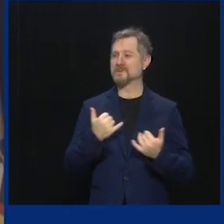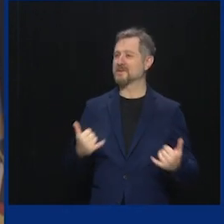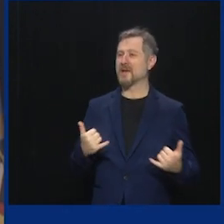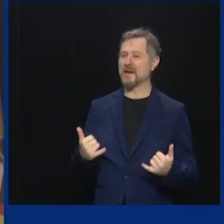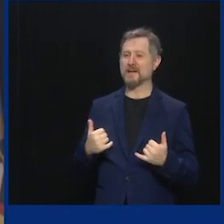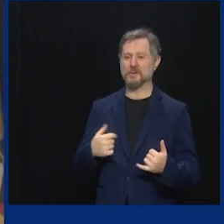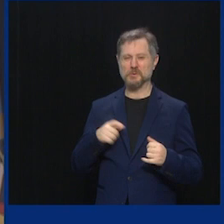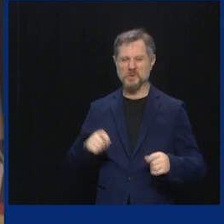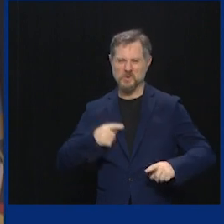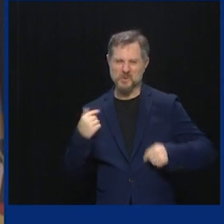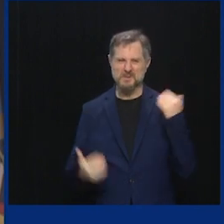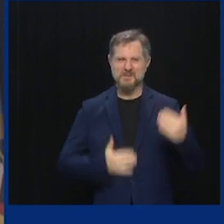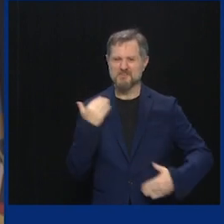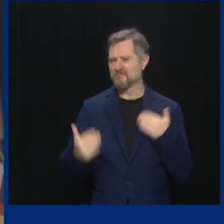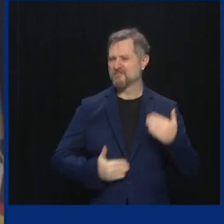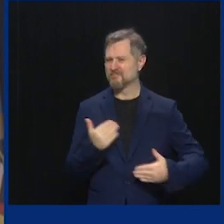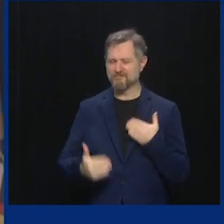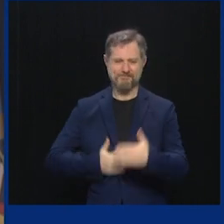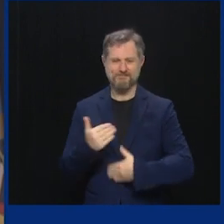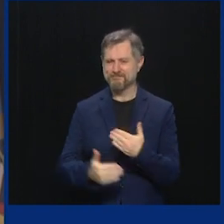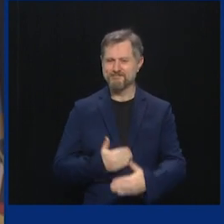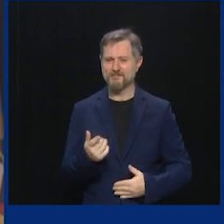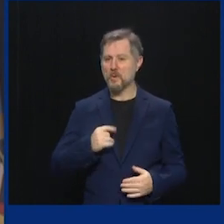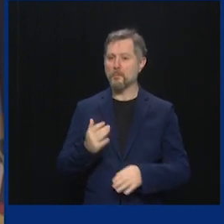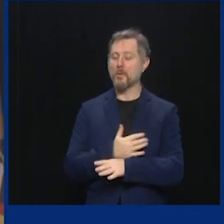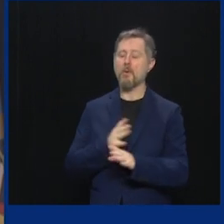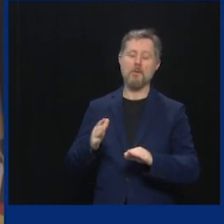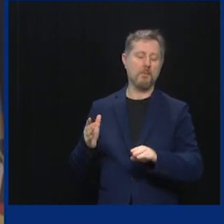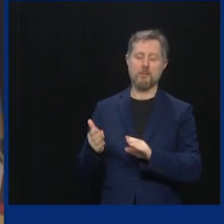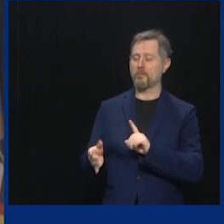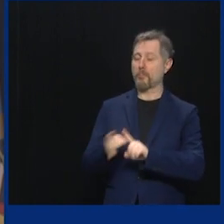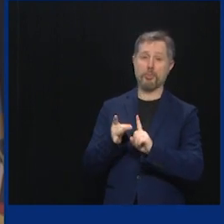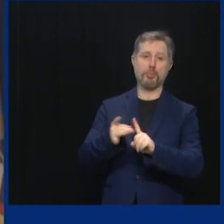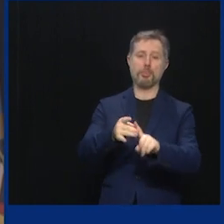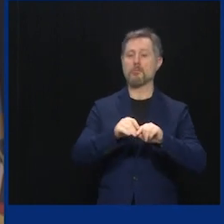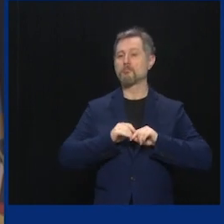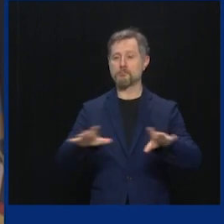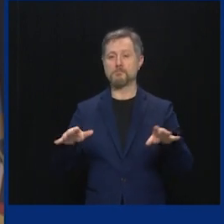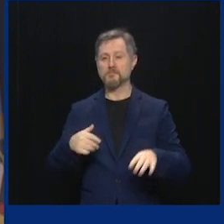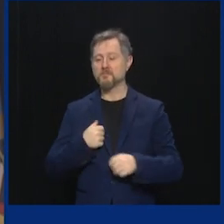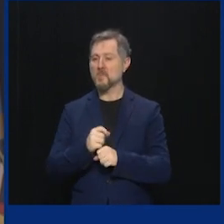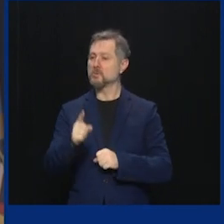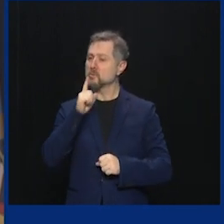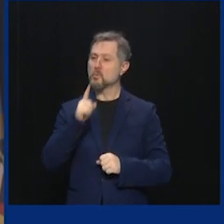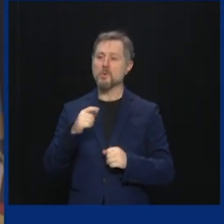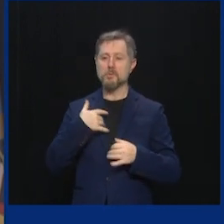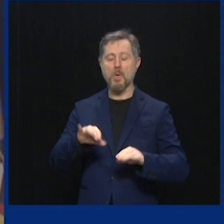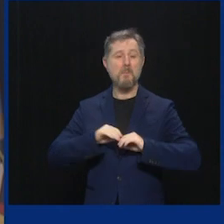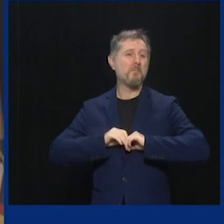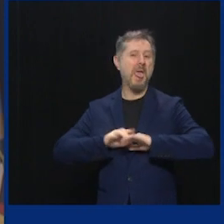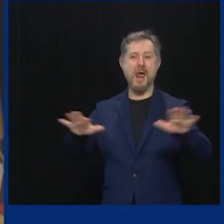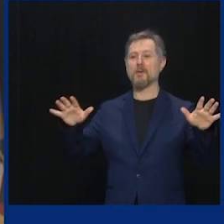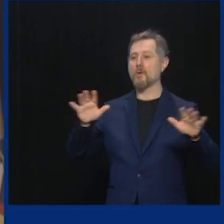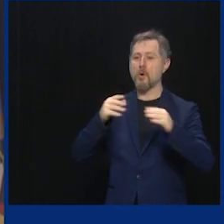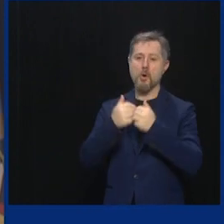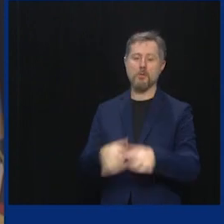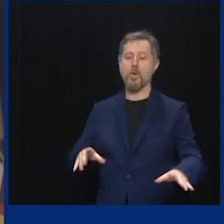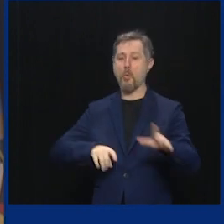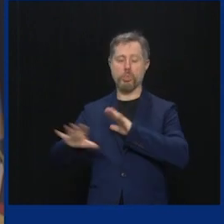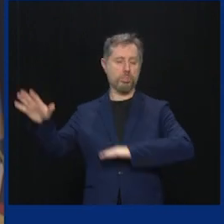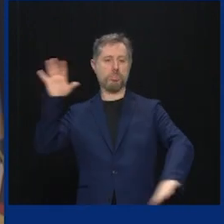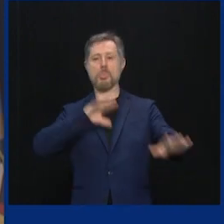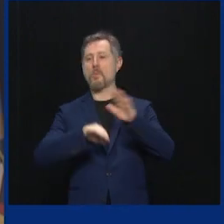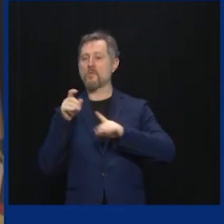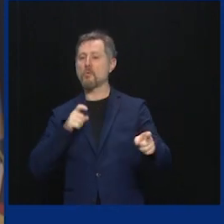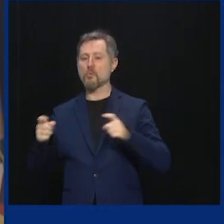a situation that is manageable upstate, but to make sure that it doesn't spread like wildfire and get out of control in light of this new variant